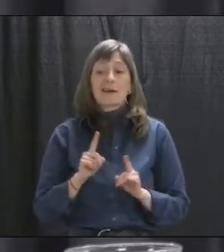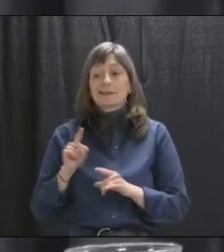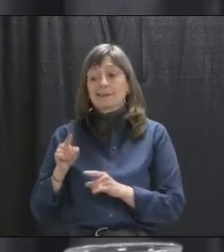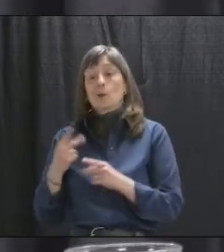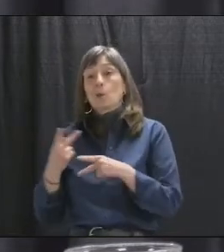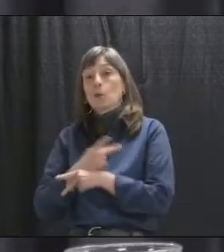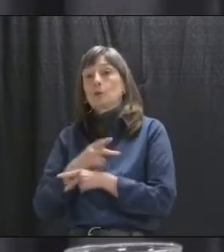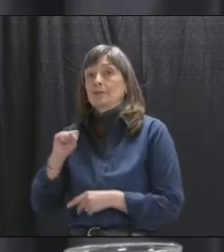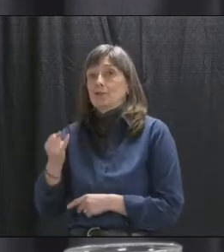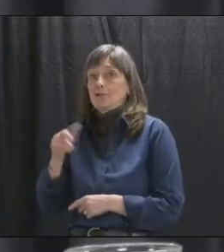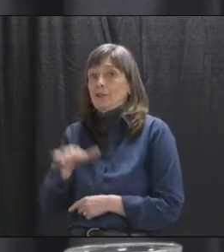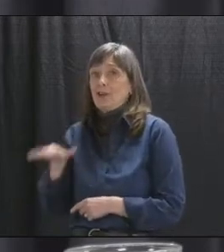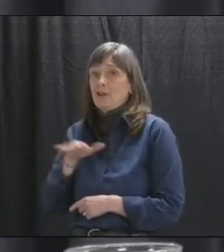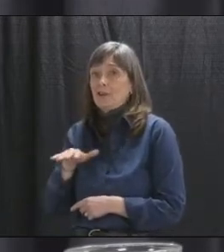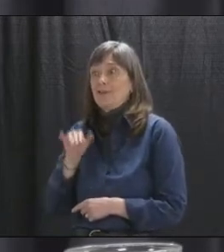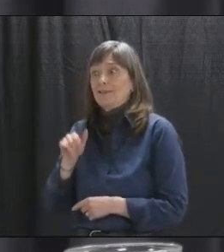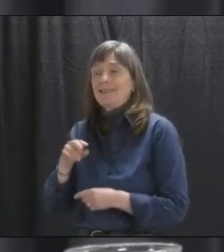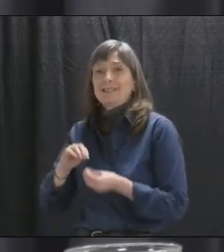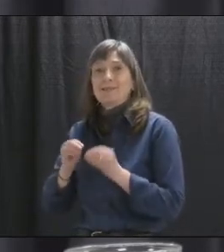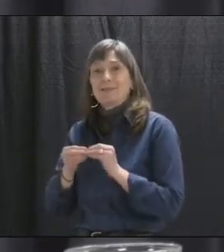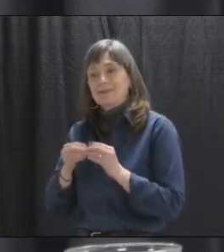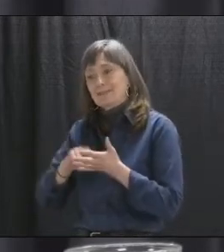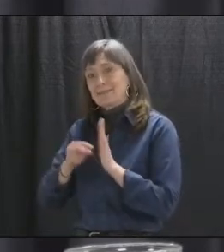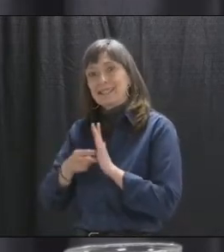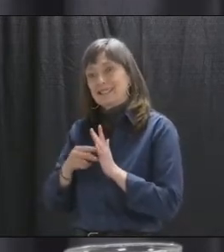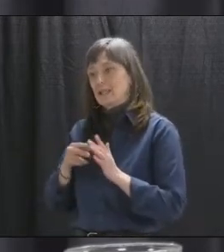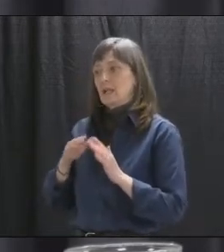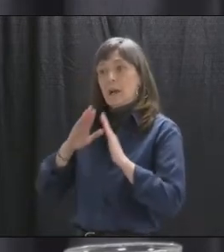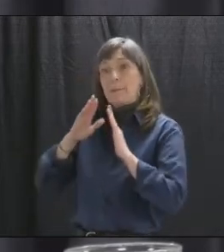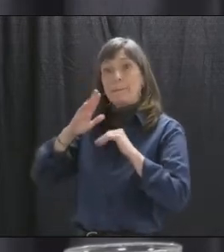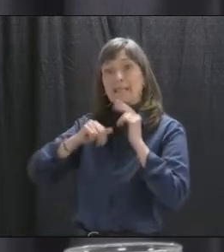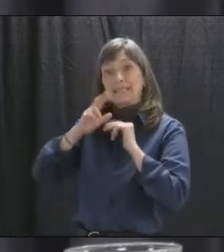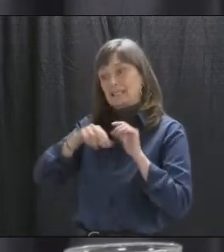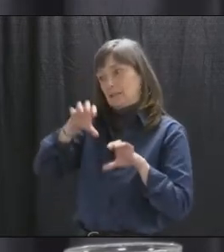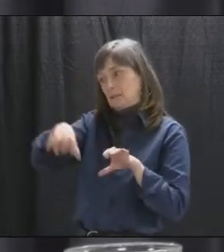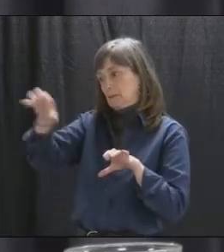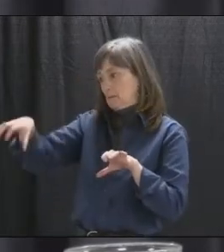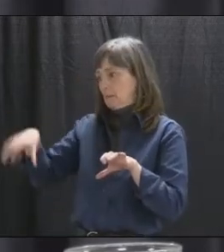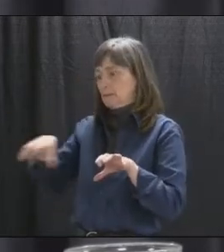metro area where facilities are close together. I think as you move